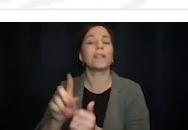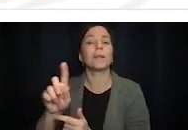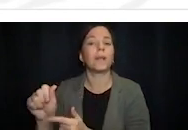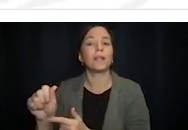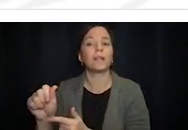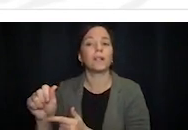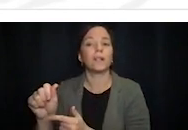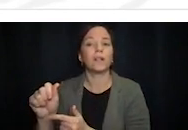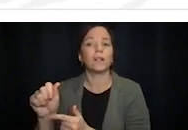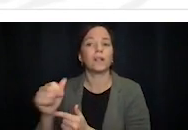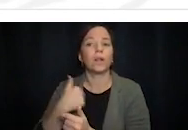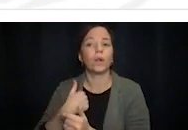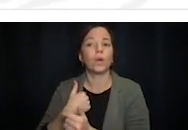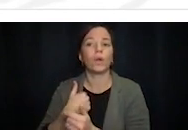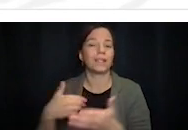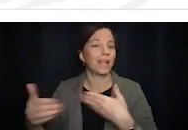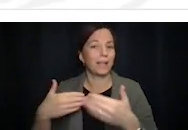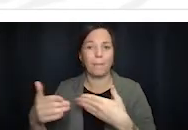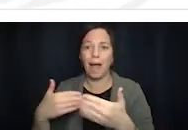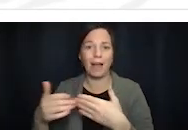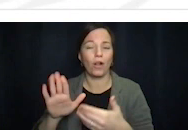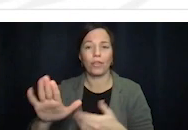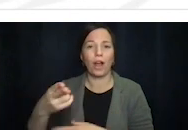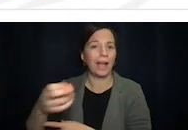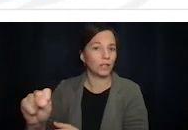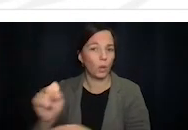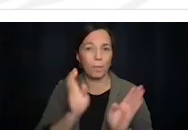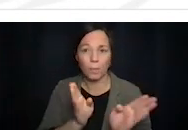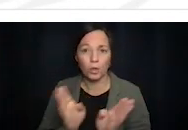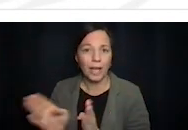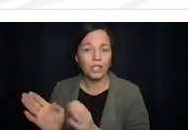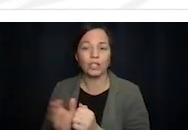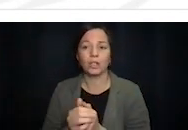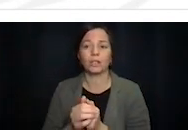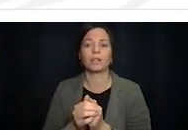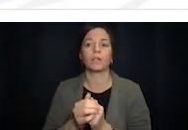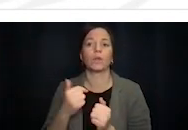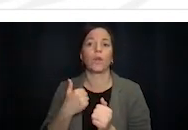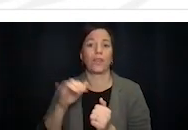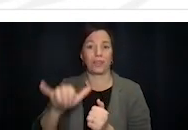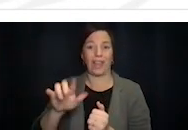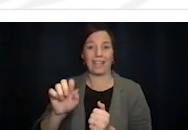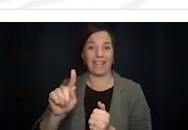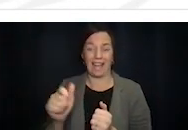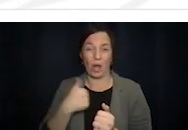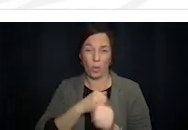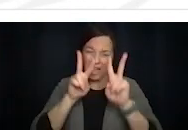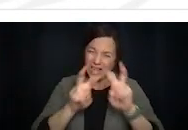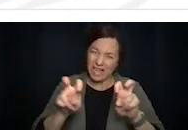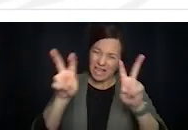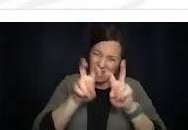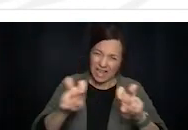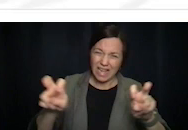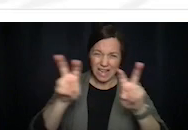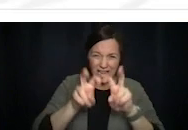by the disability type. It does not matter their high school preparation. Literally, we have cut this data in every way we have been